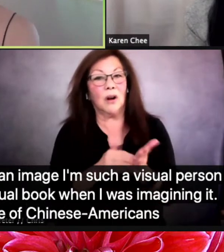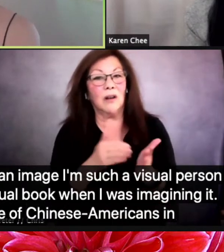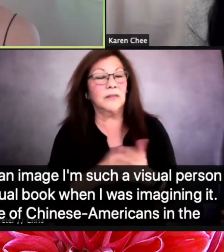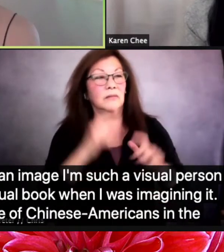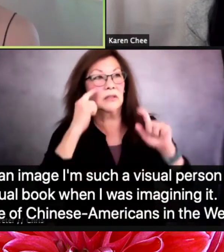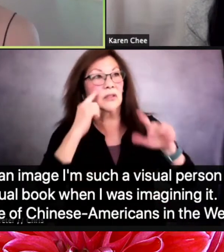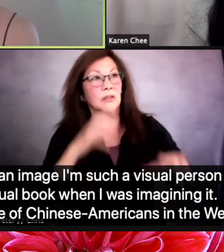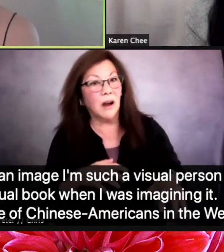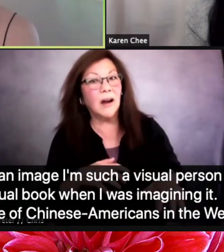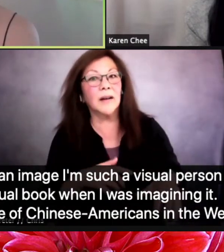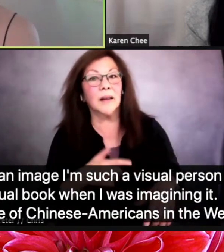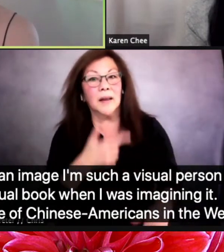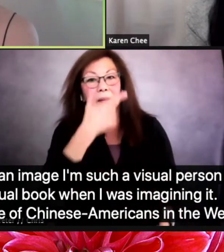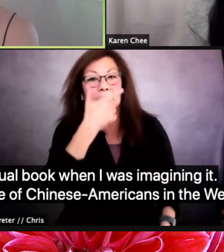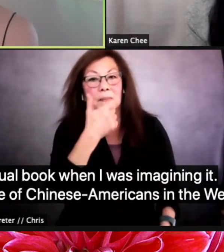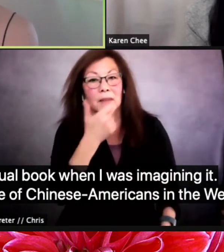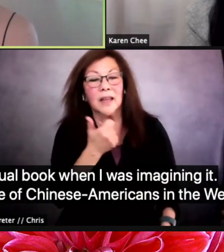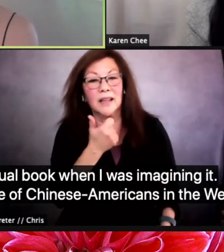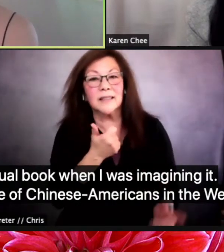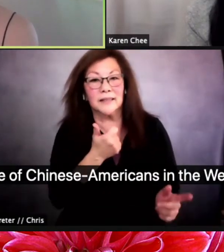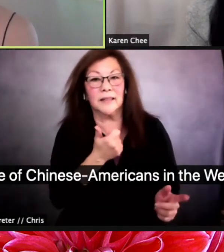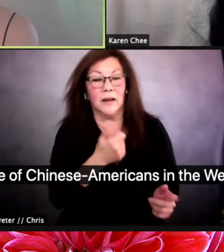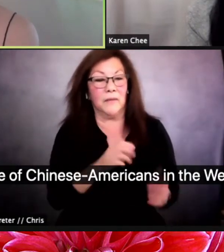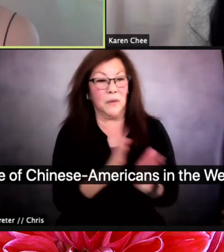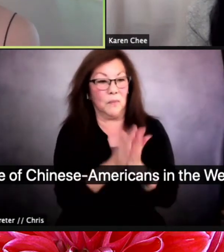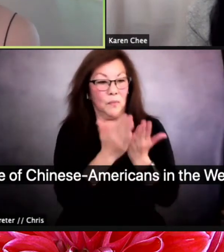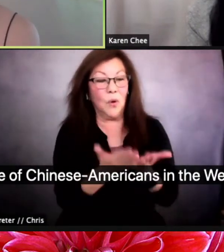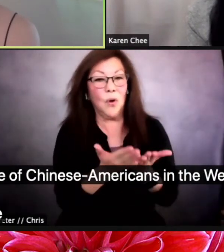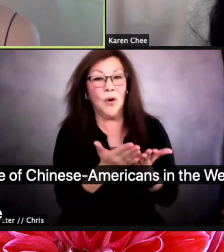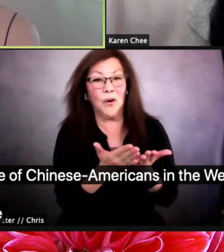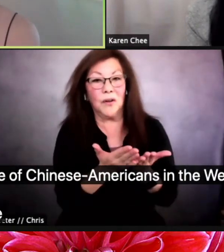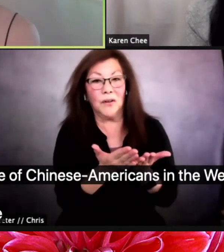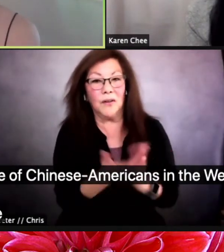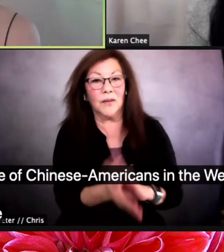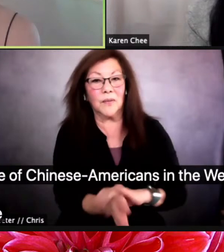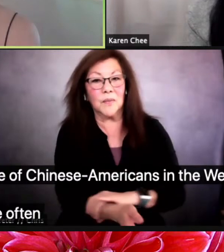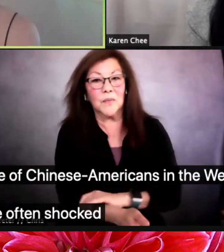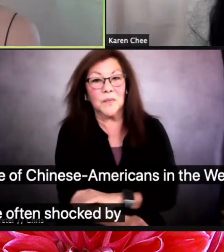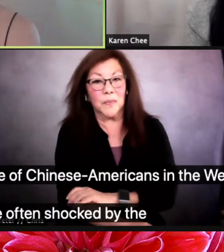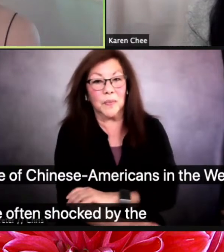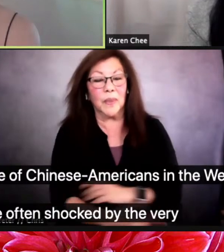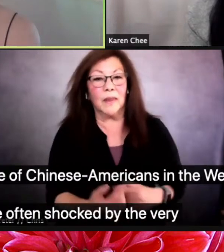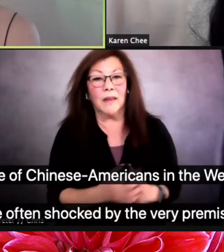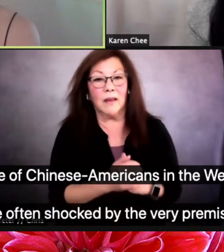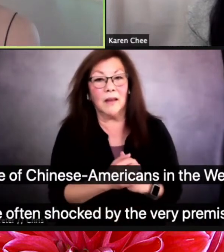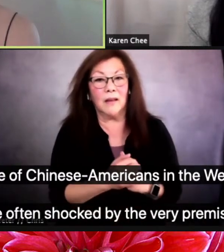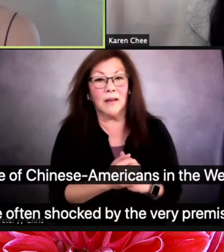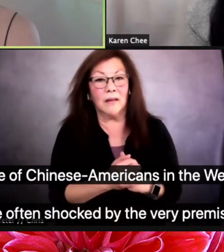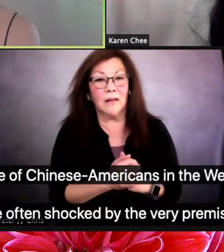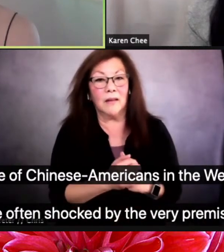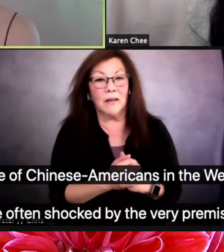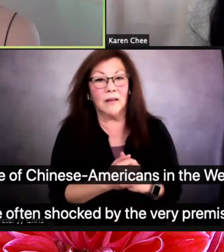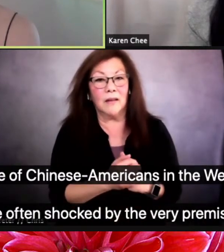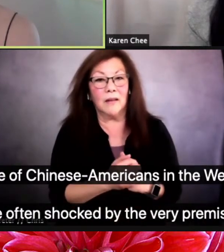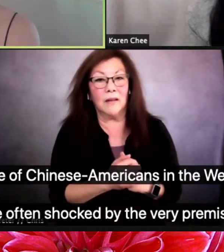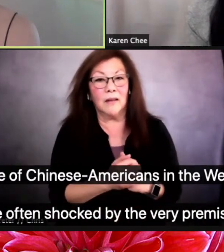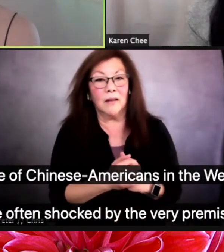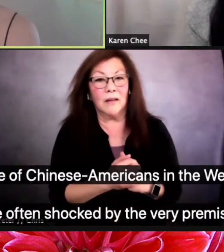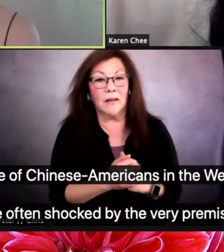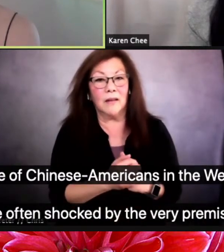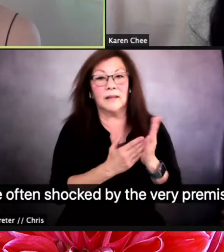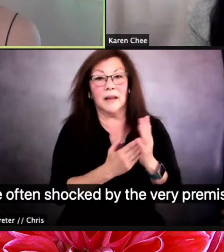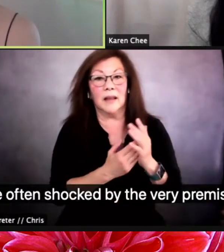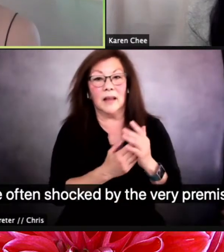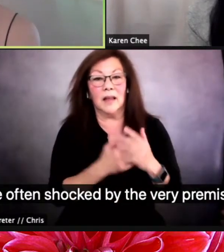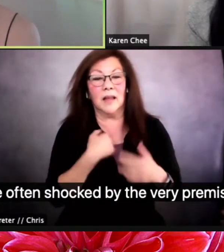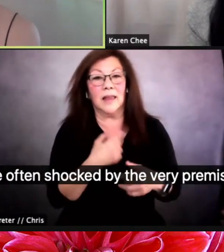shocked by the very premise of the book when, you know, one of the pieces of sort of